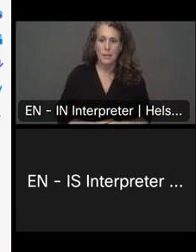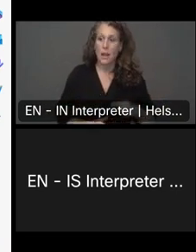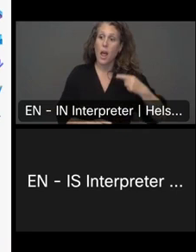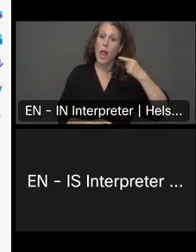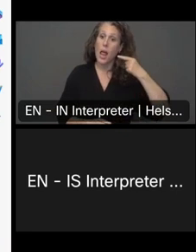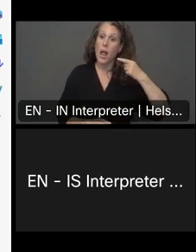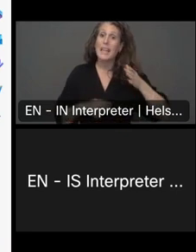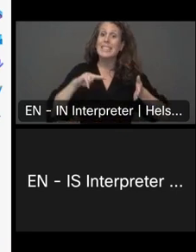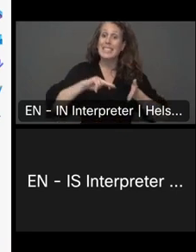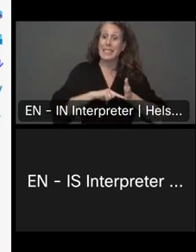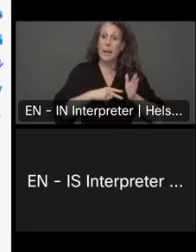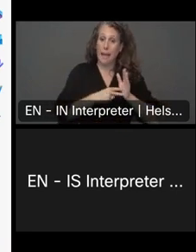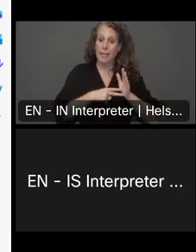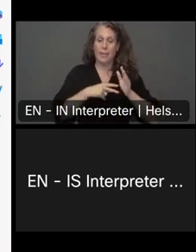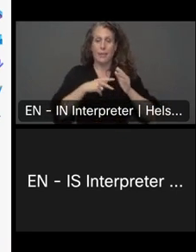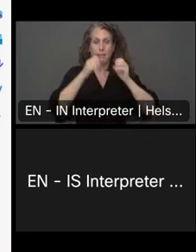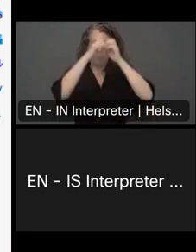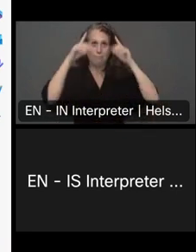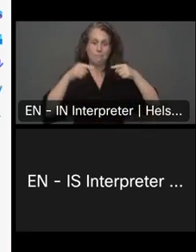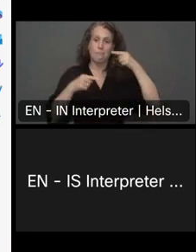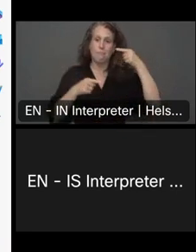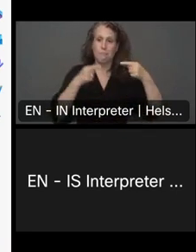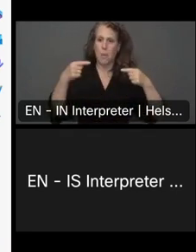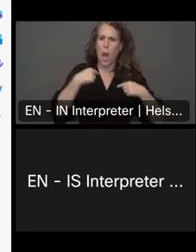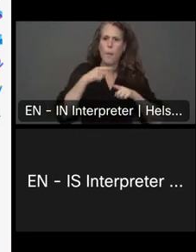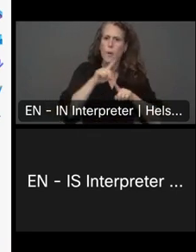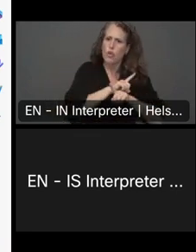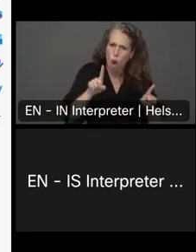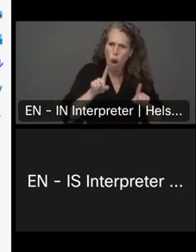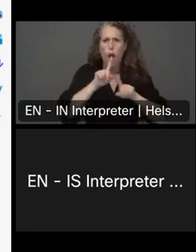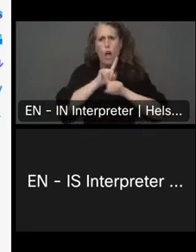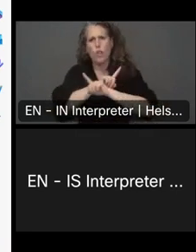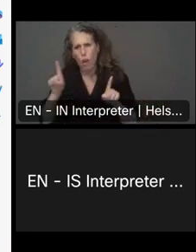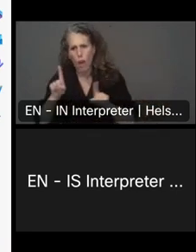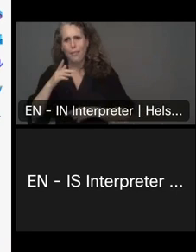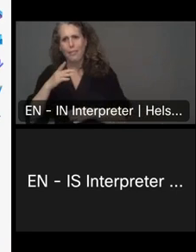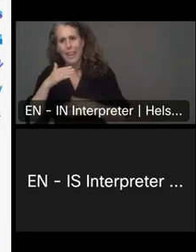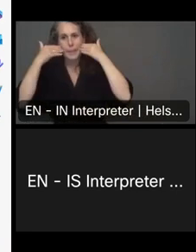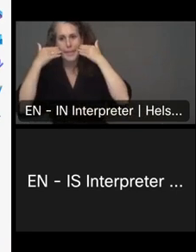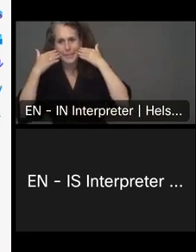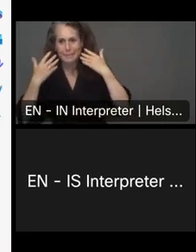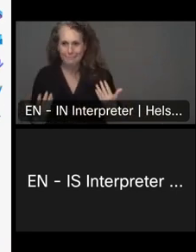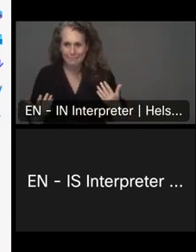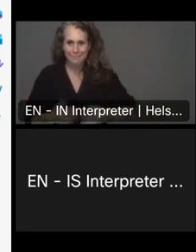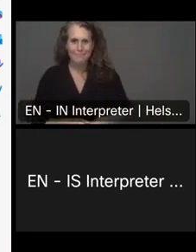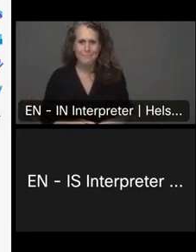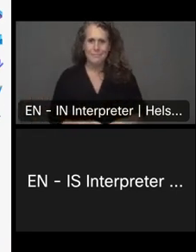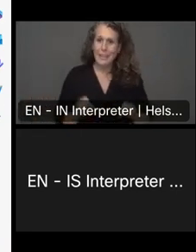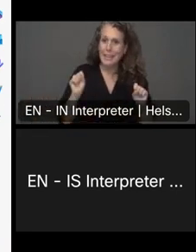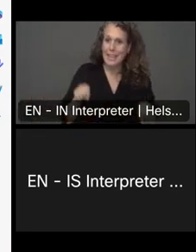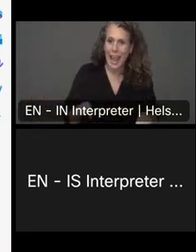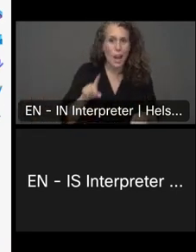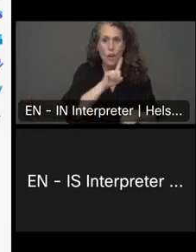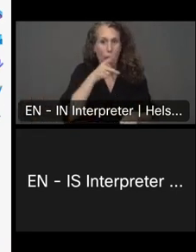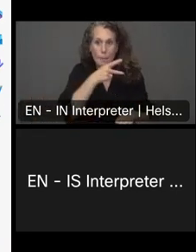not to cancel out. I can be not unhappy with a proposal, dinner, without being happy with it. So there's a reason why we would